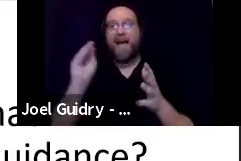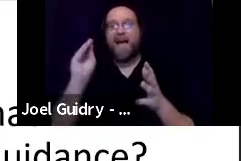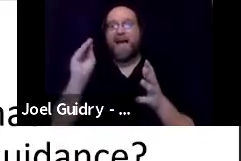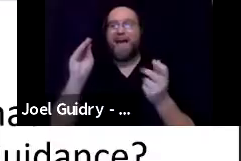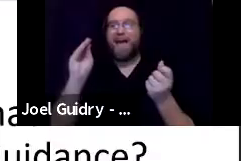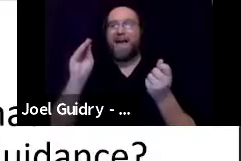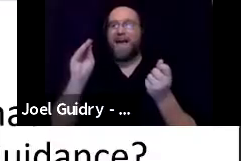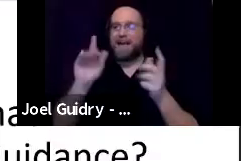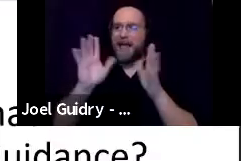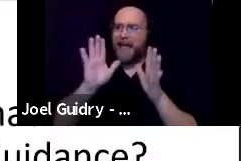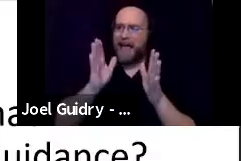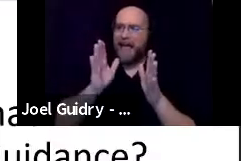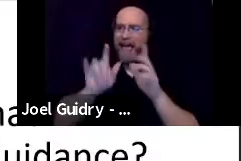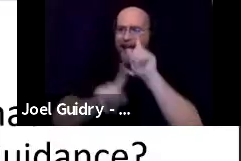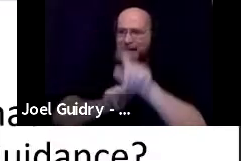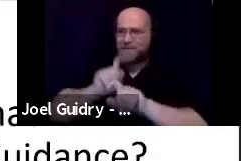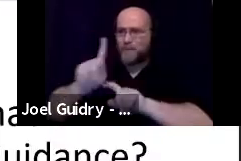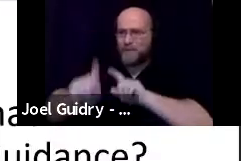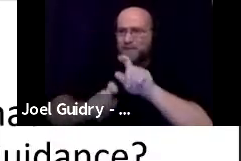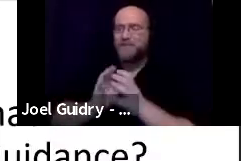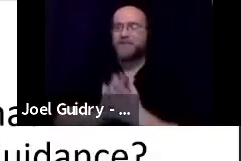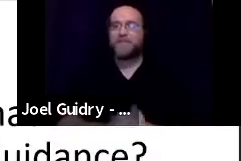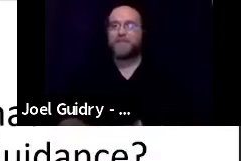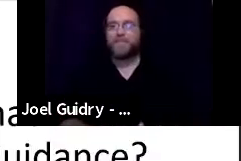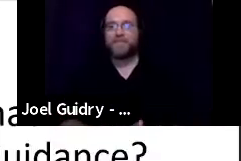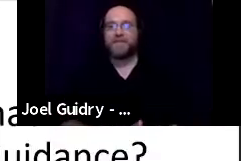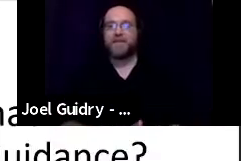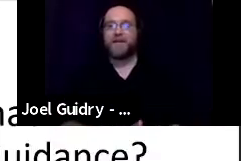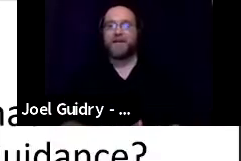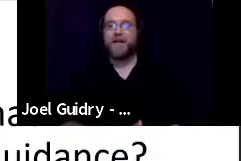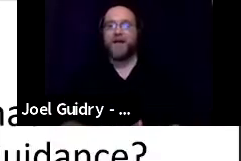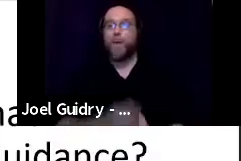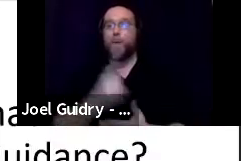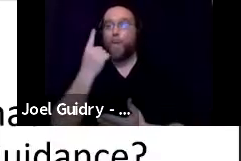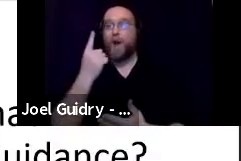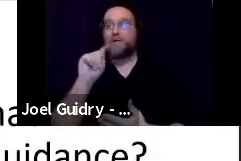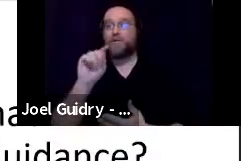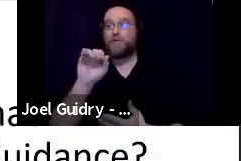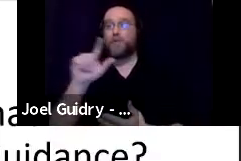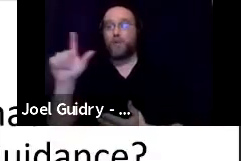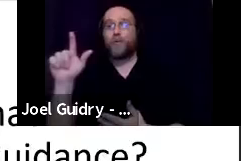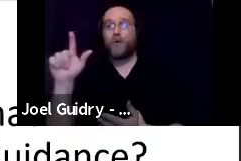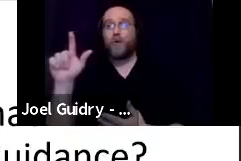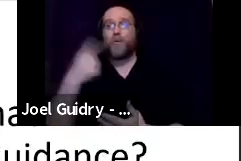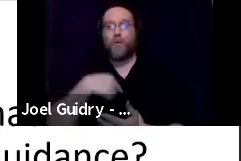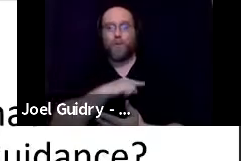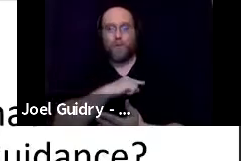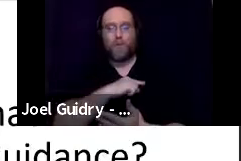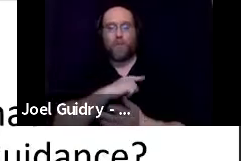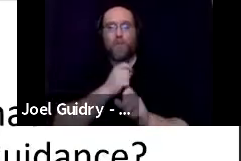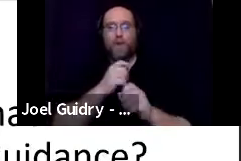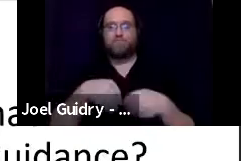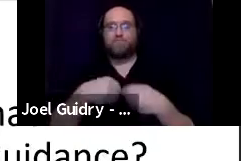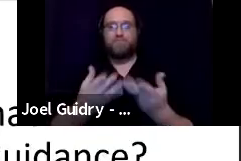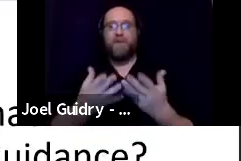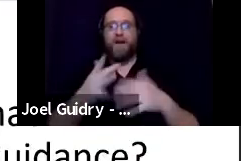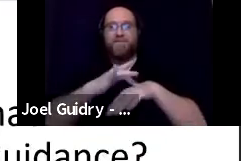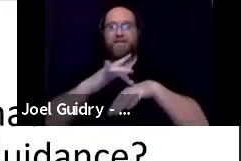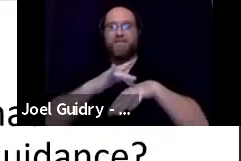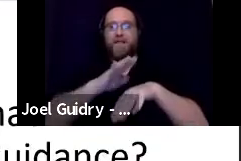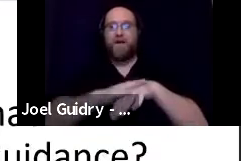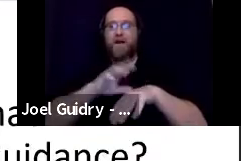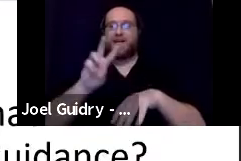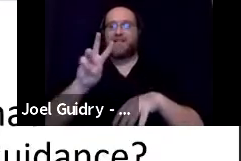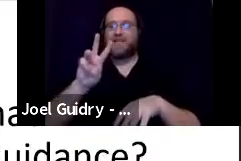one of the ways we can do that, and a tool that we've put together, it's available on the WEA website,